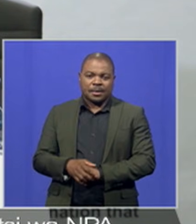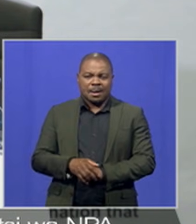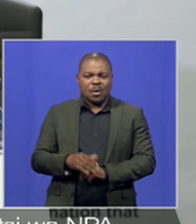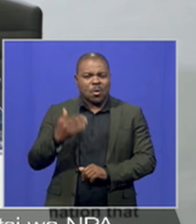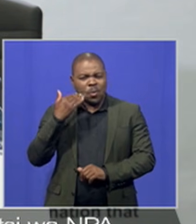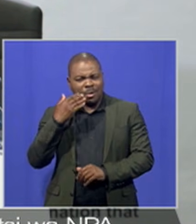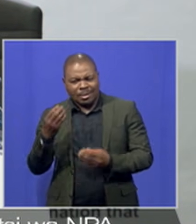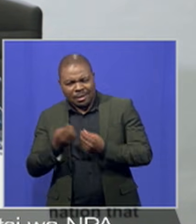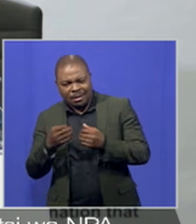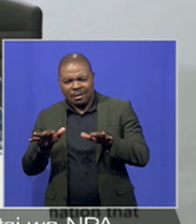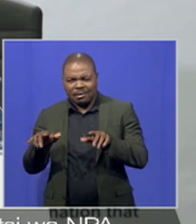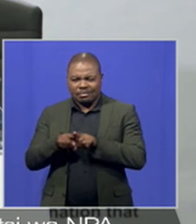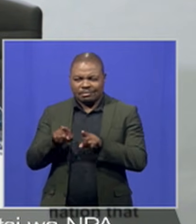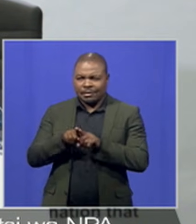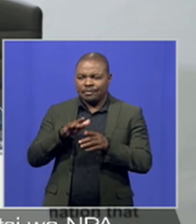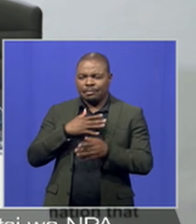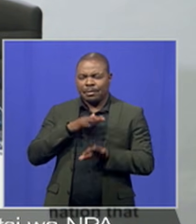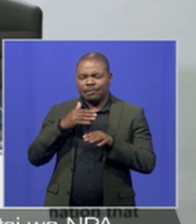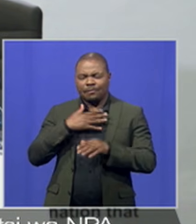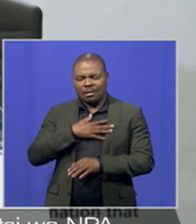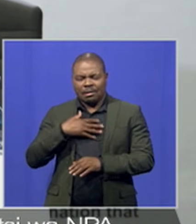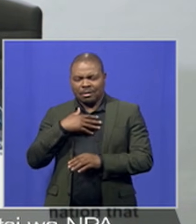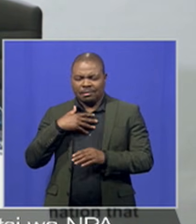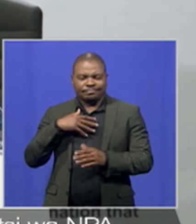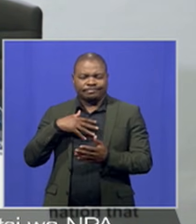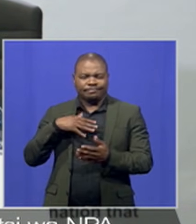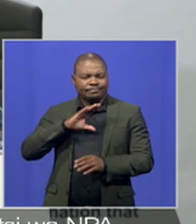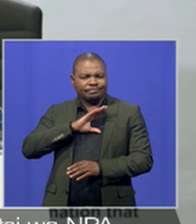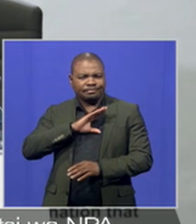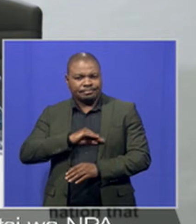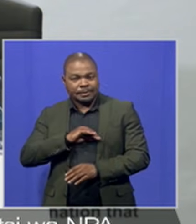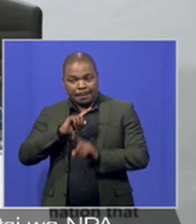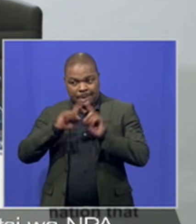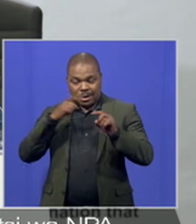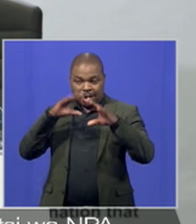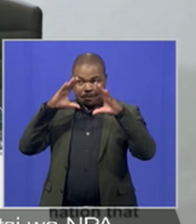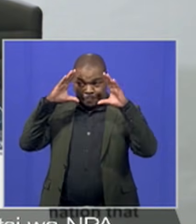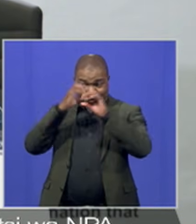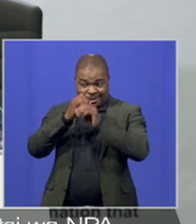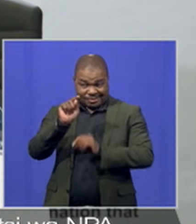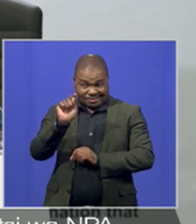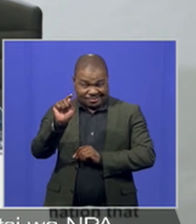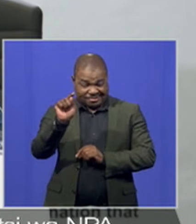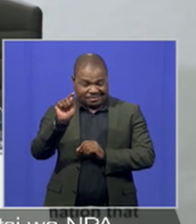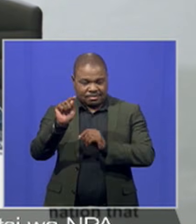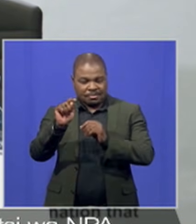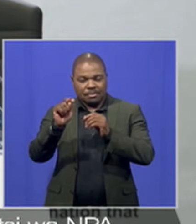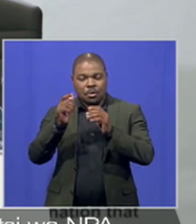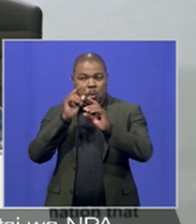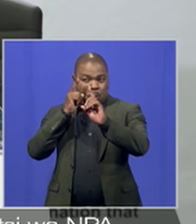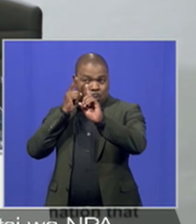down, I'm over-focused on the outcome. And